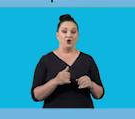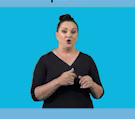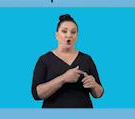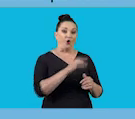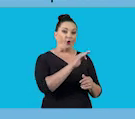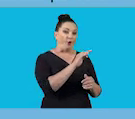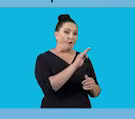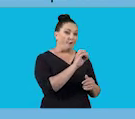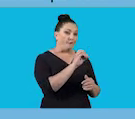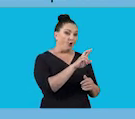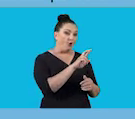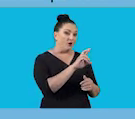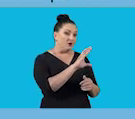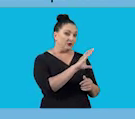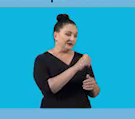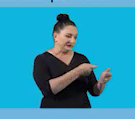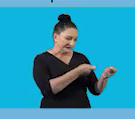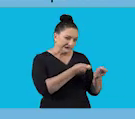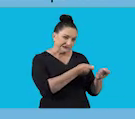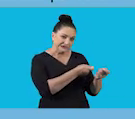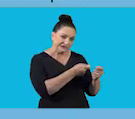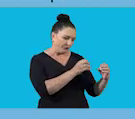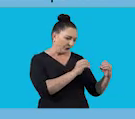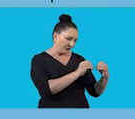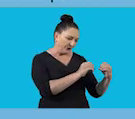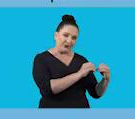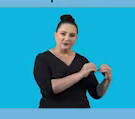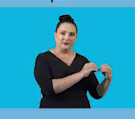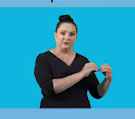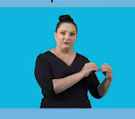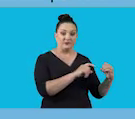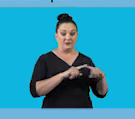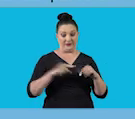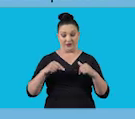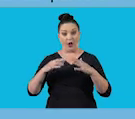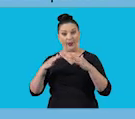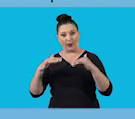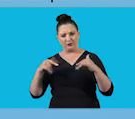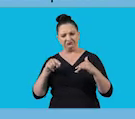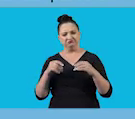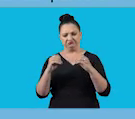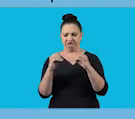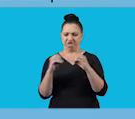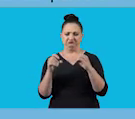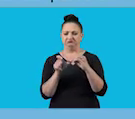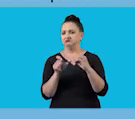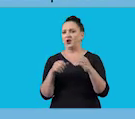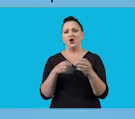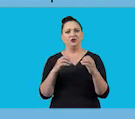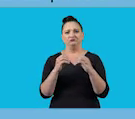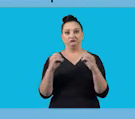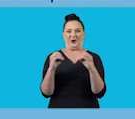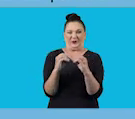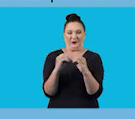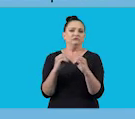a solid, they are slightly weaker than the forces between a liquid particle. They are slightly weaker than